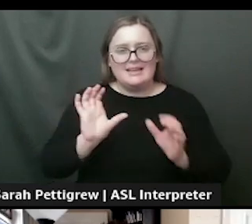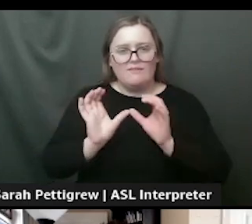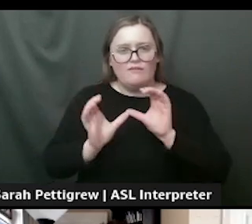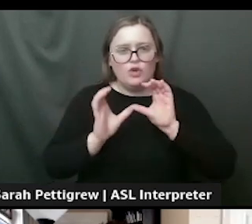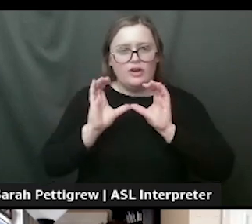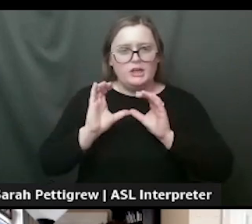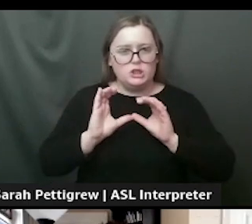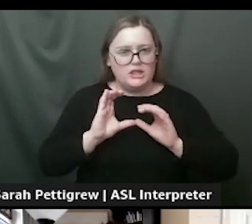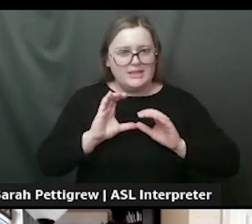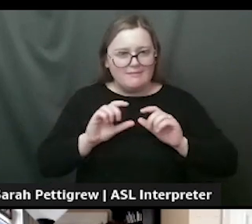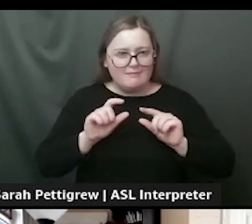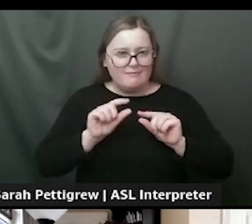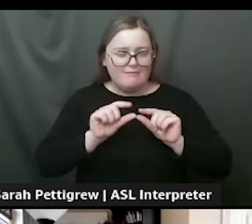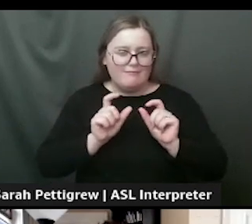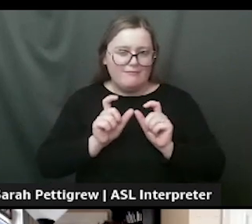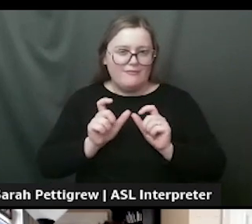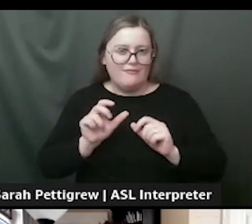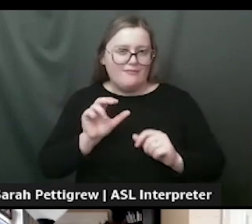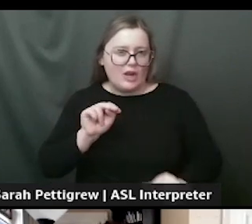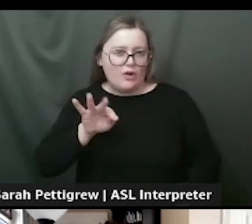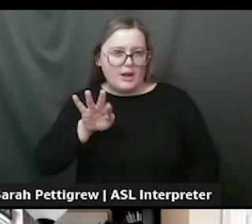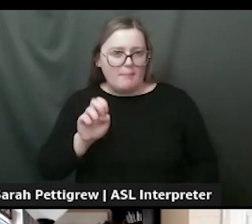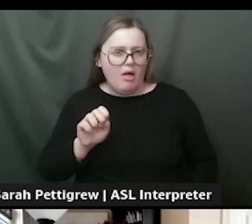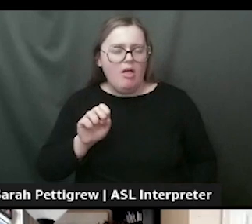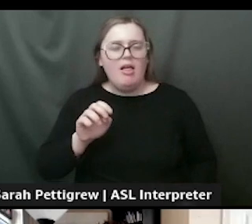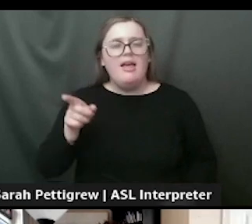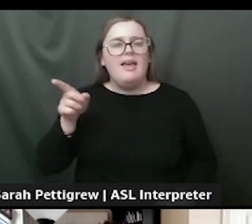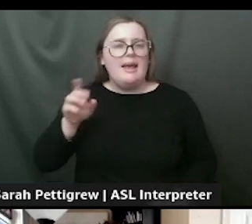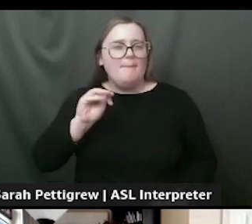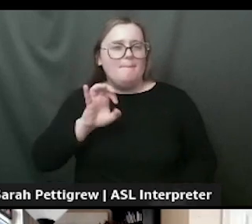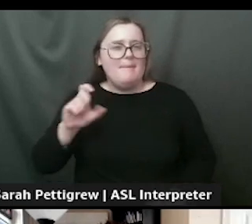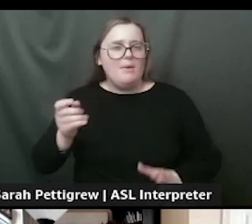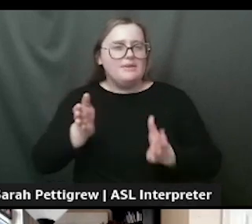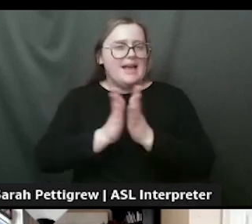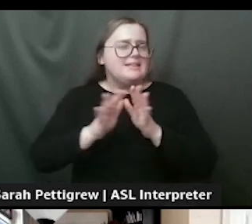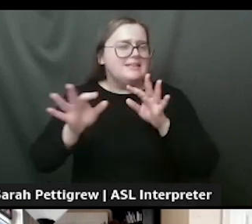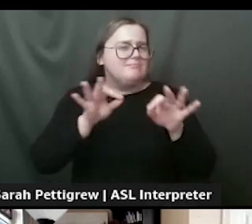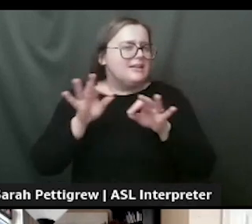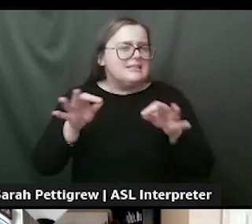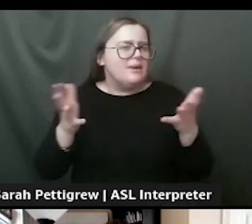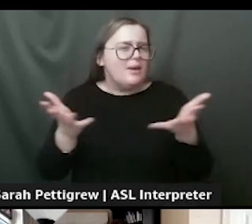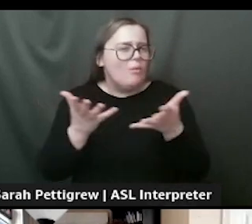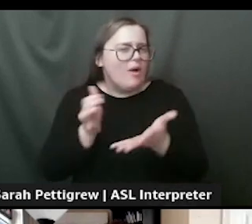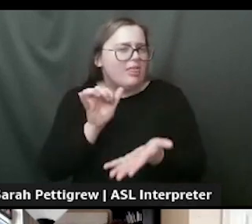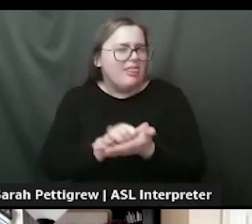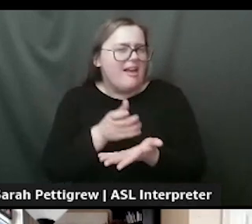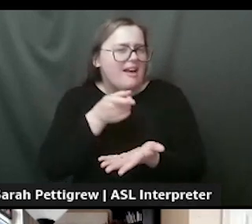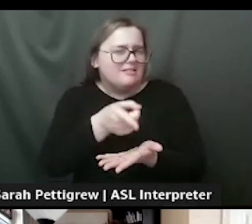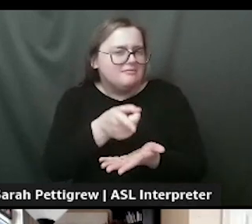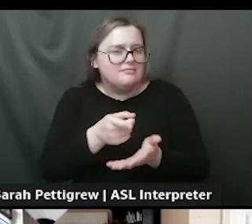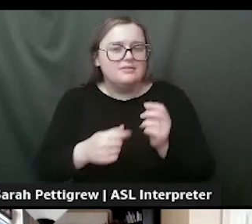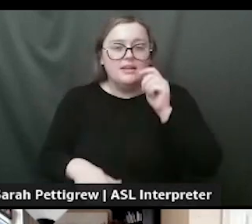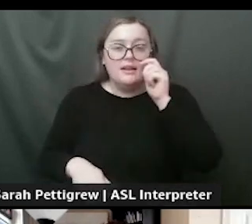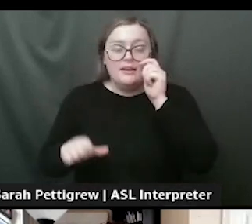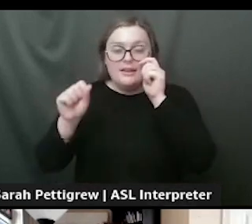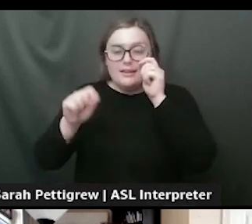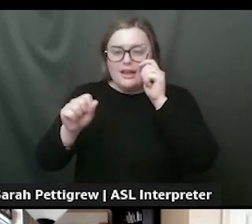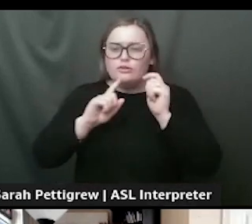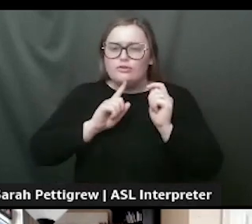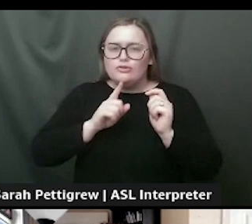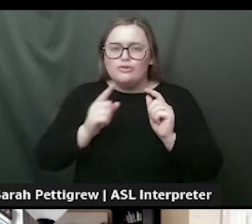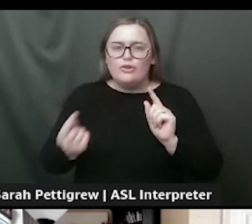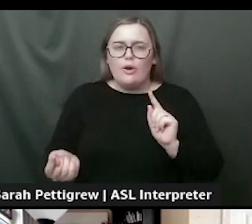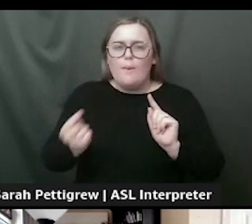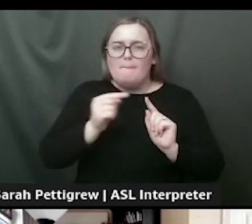asking if you could really explain what those were. Sure. So here's let me go back to